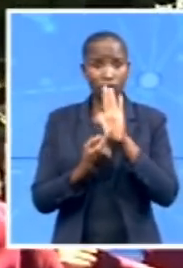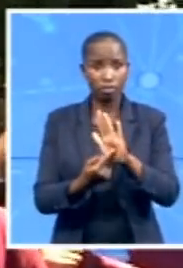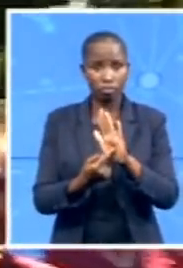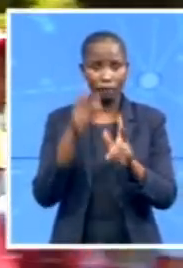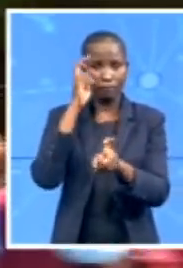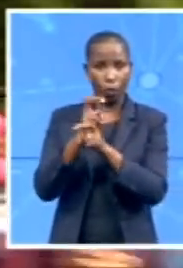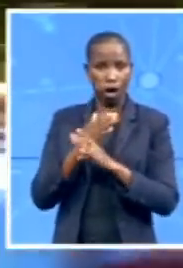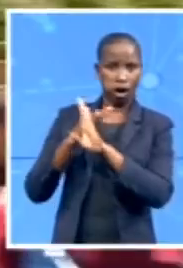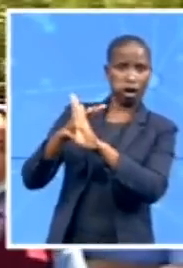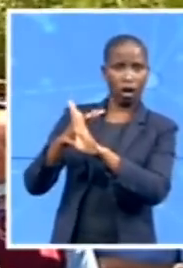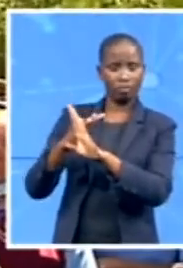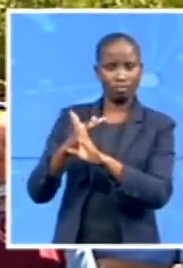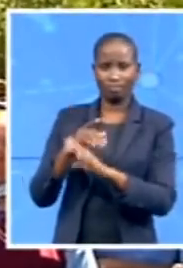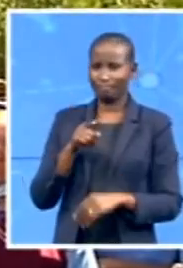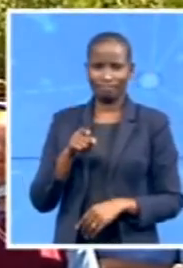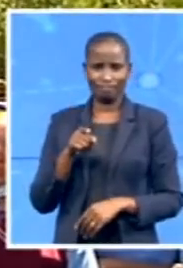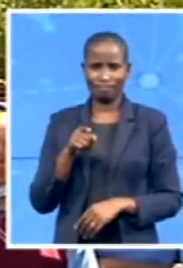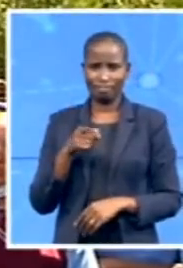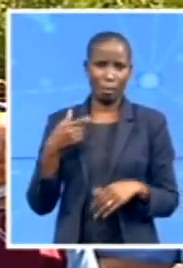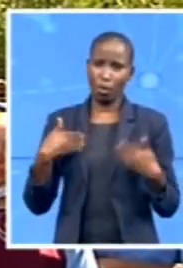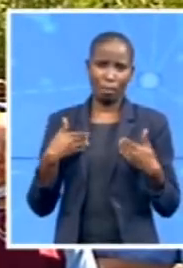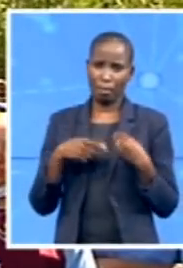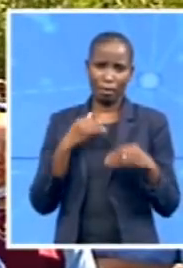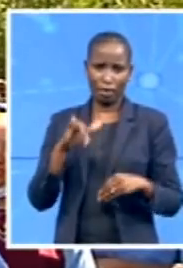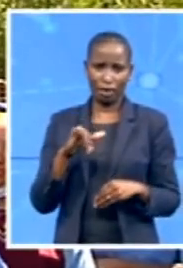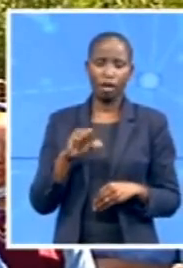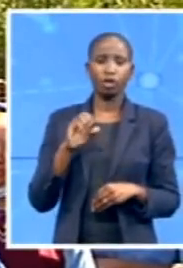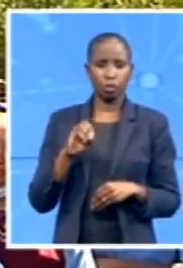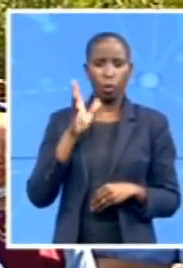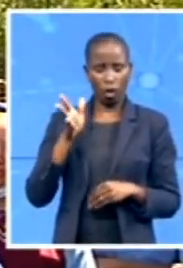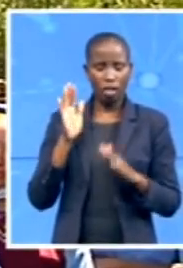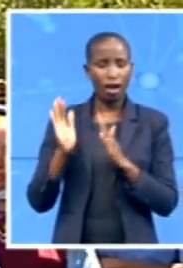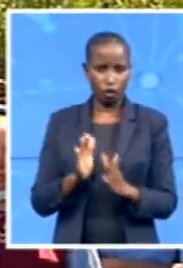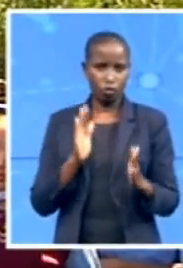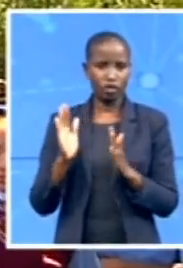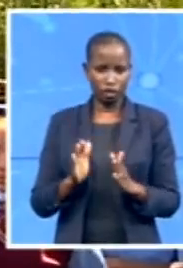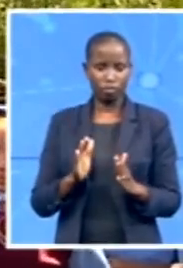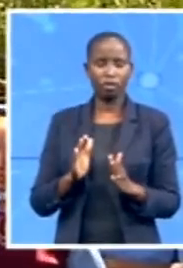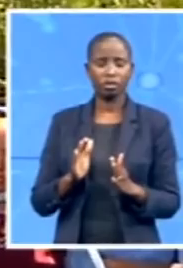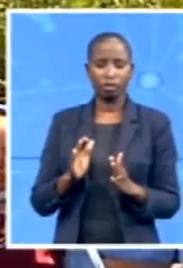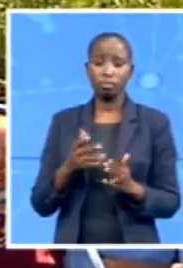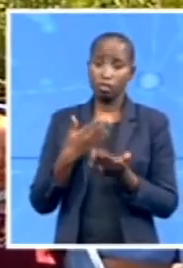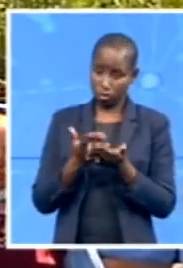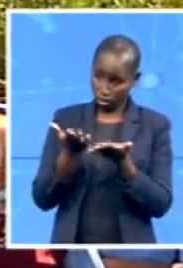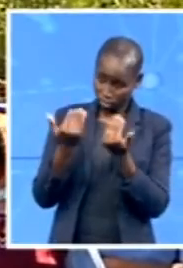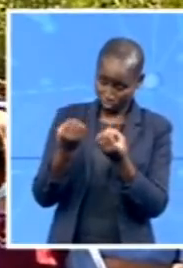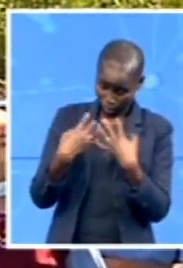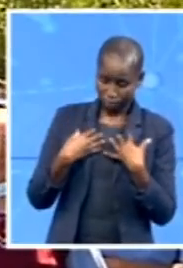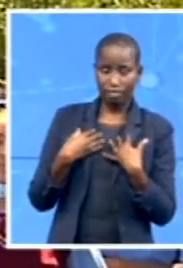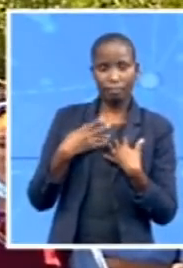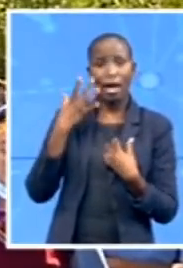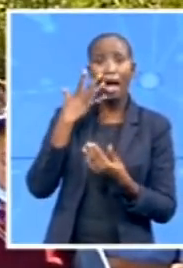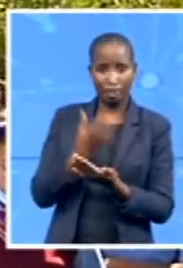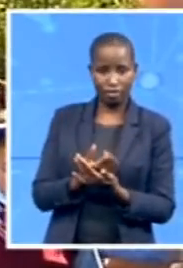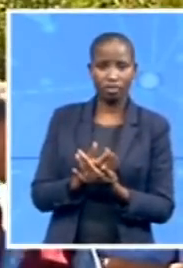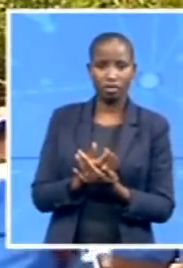will make arrangements to get that evidence and add it to the list